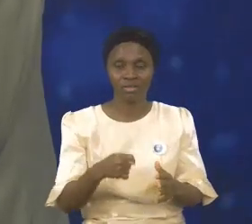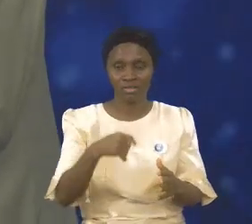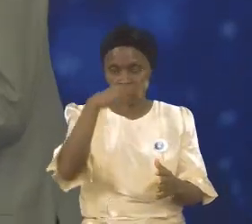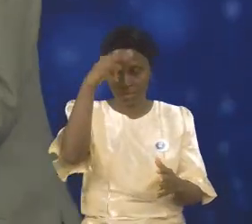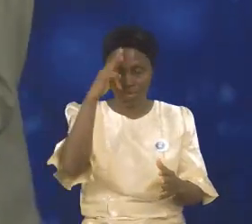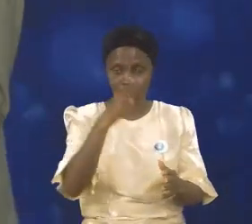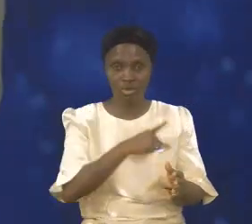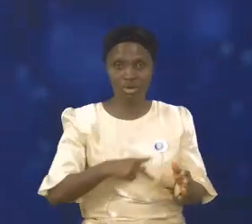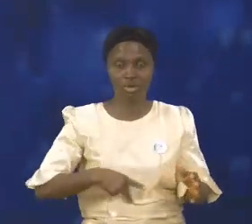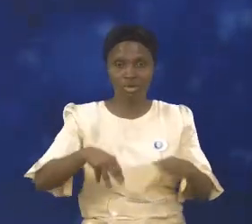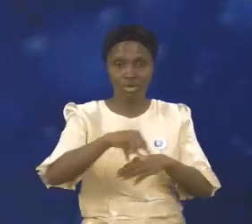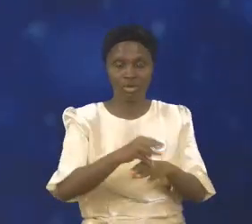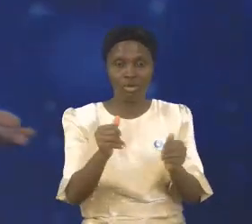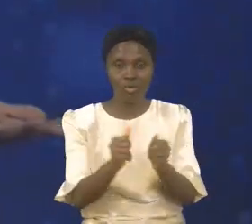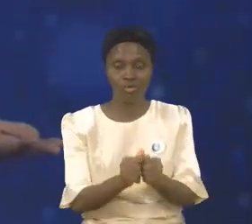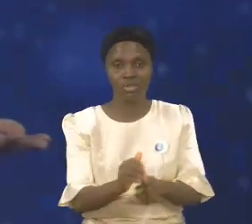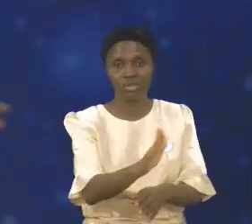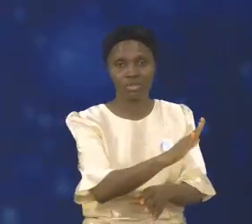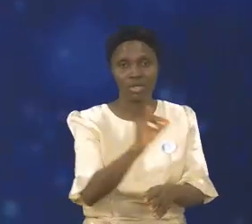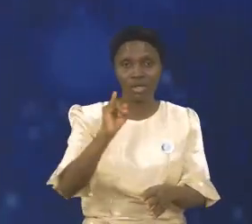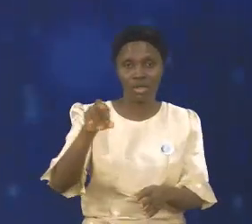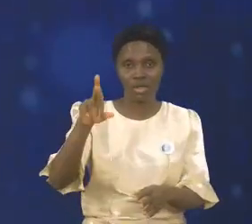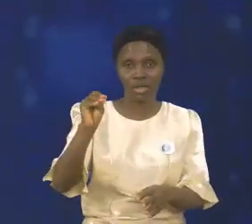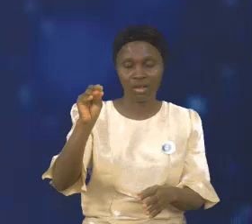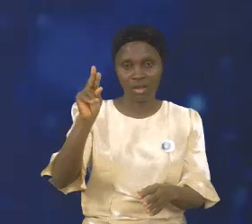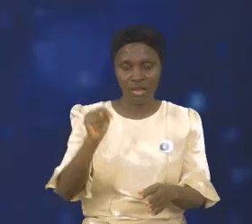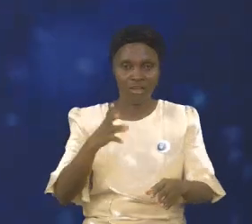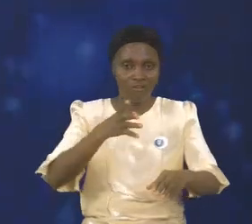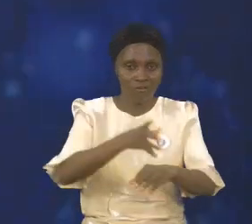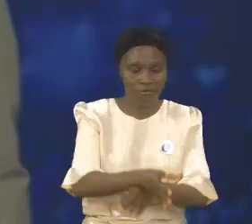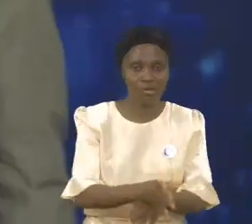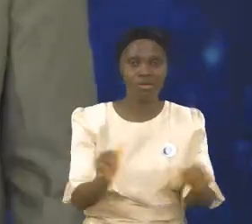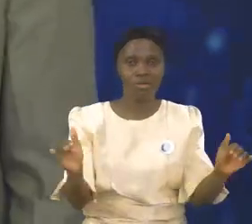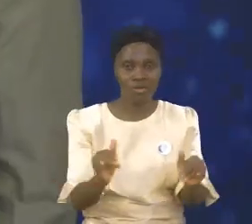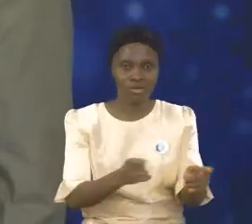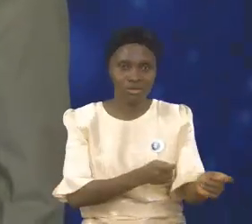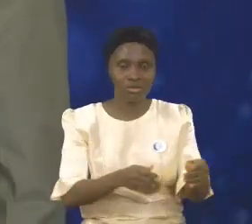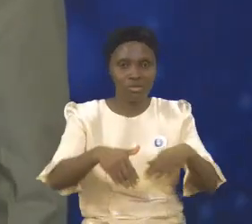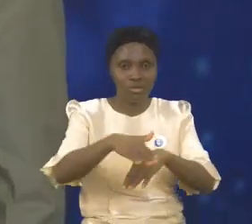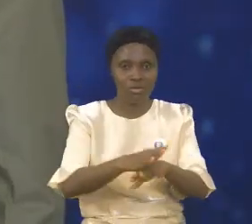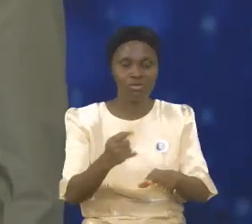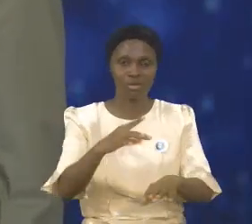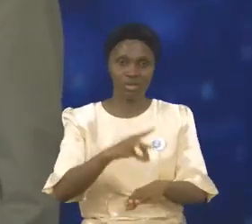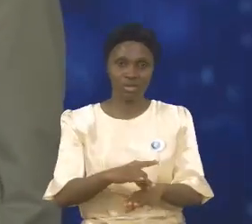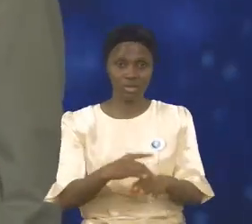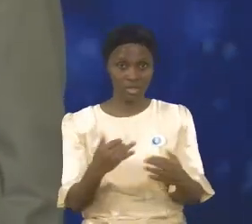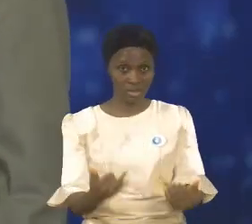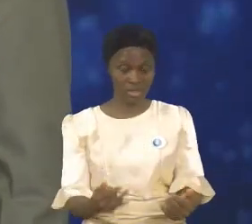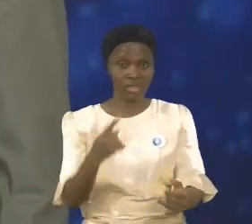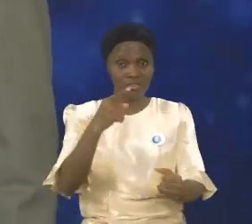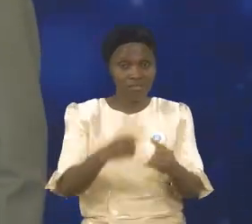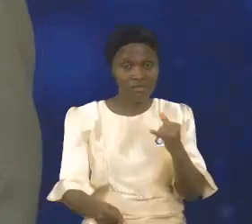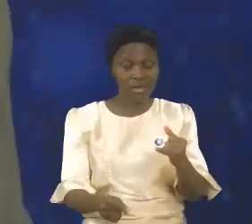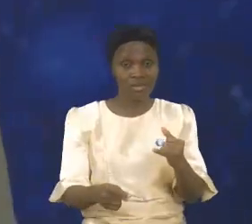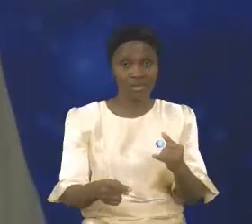iron brutality, they had the same dominion over all the earth. Now, the final form of that